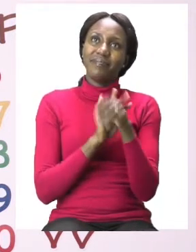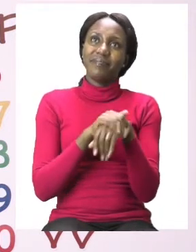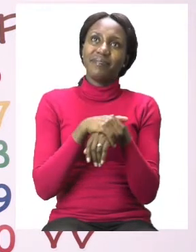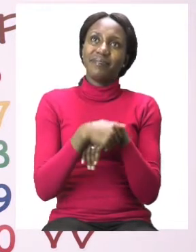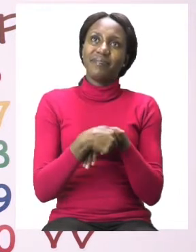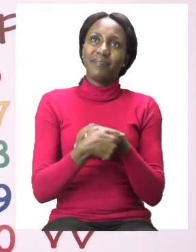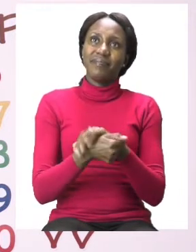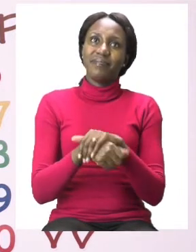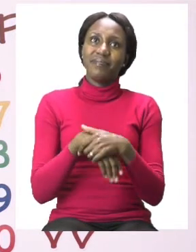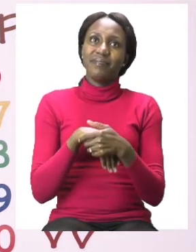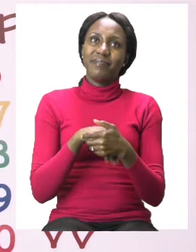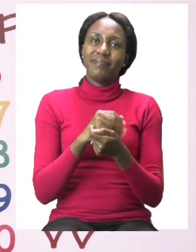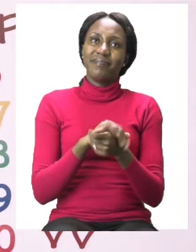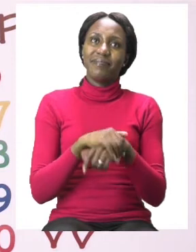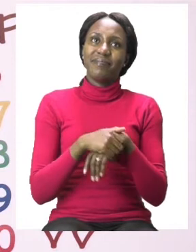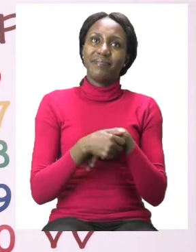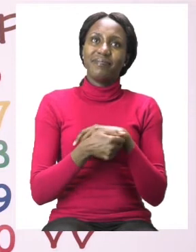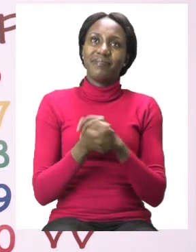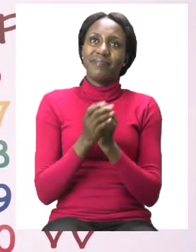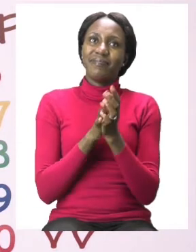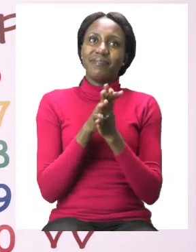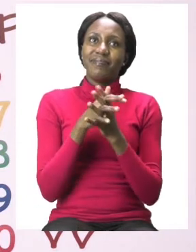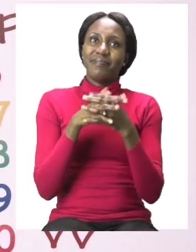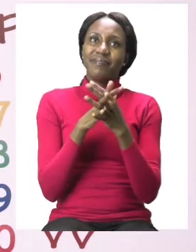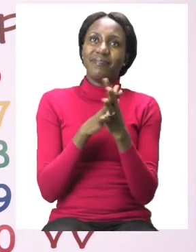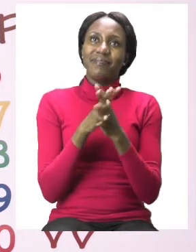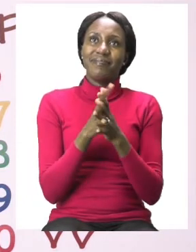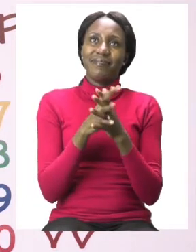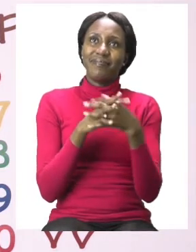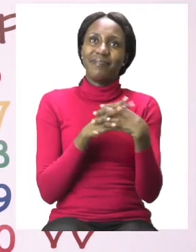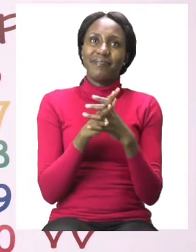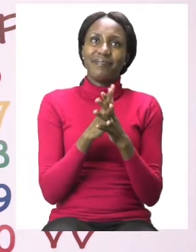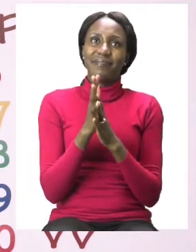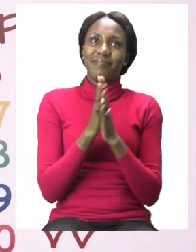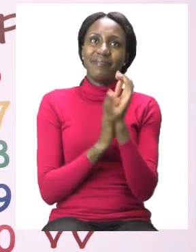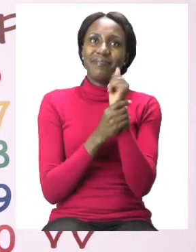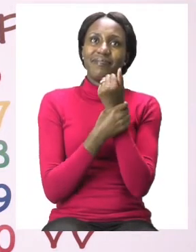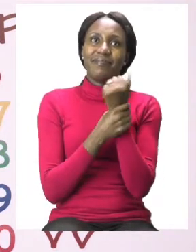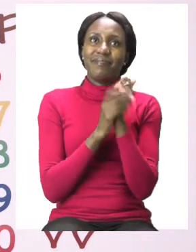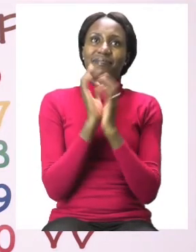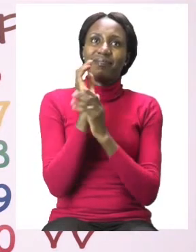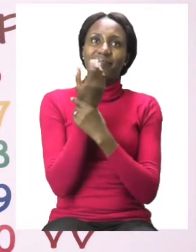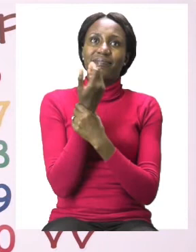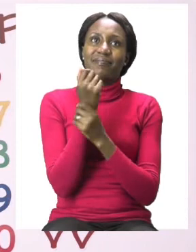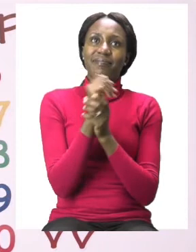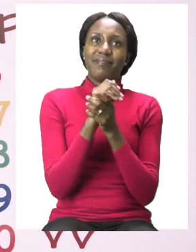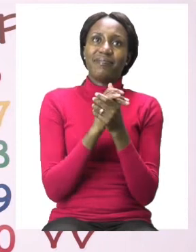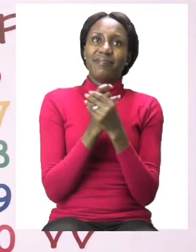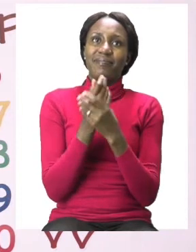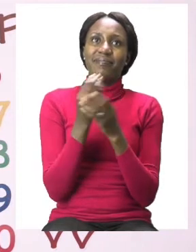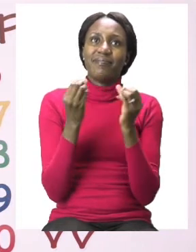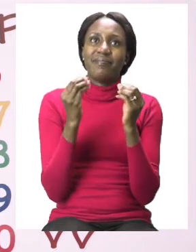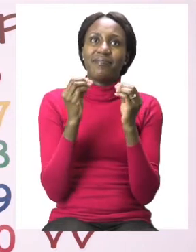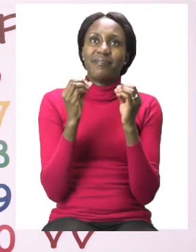around our hands, in between our fingers, on our wrists, and